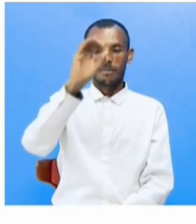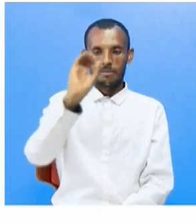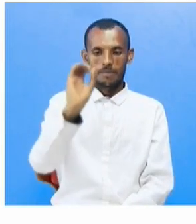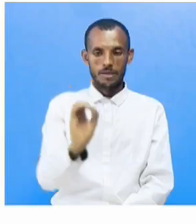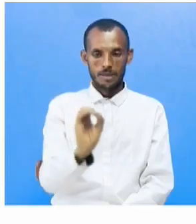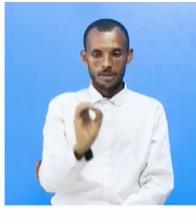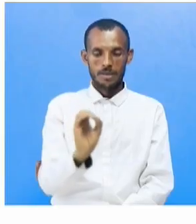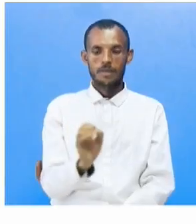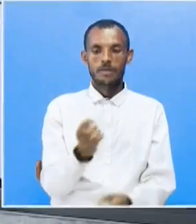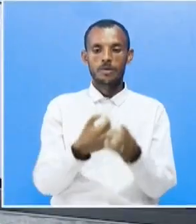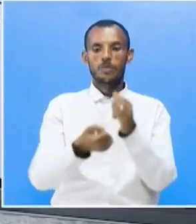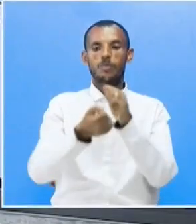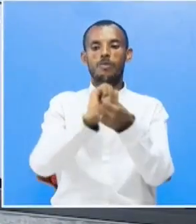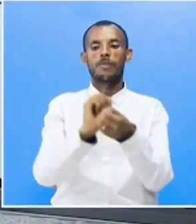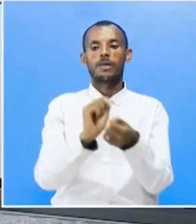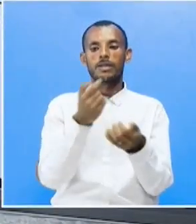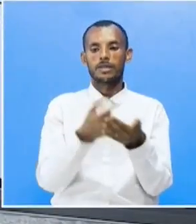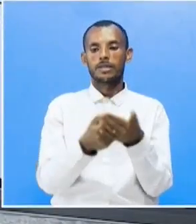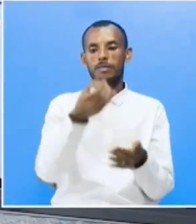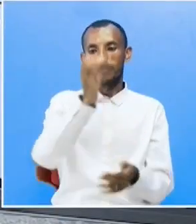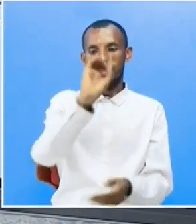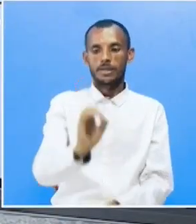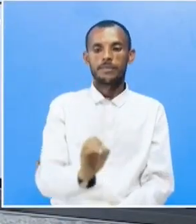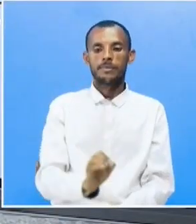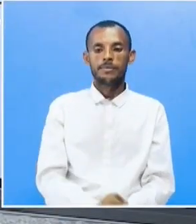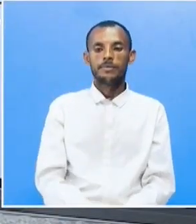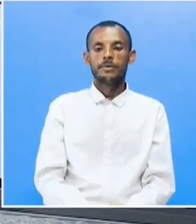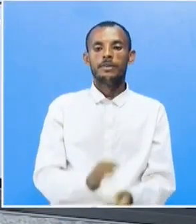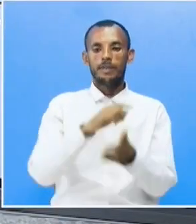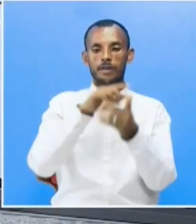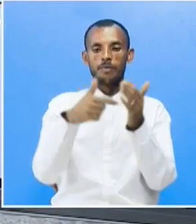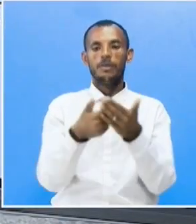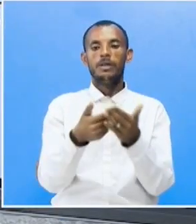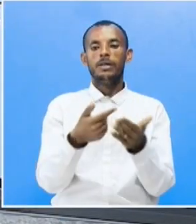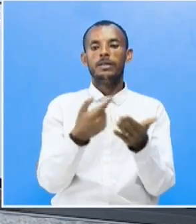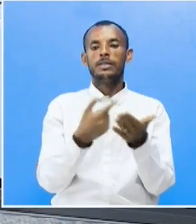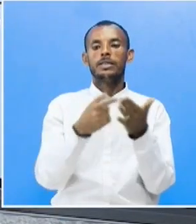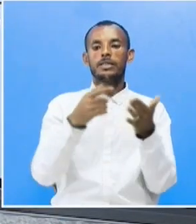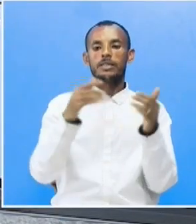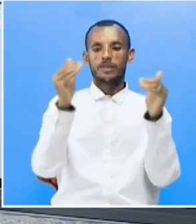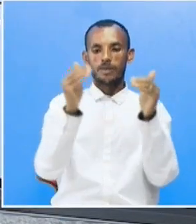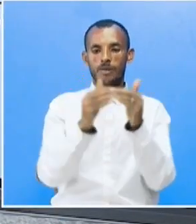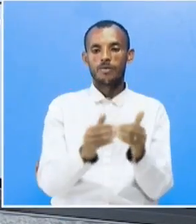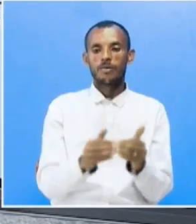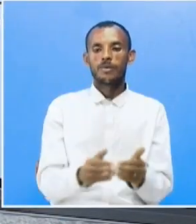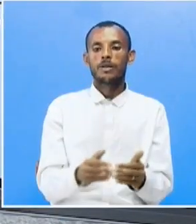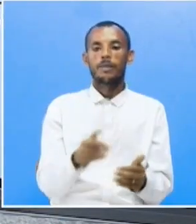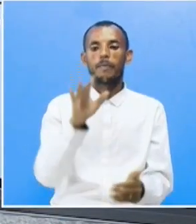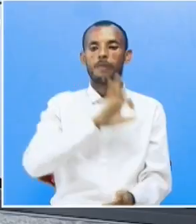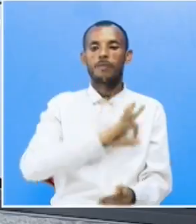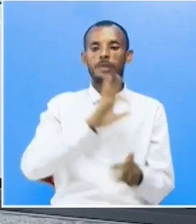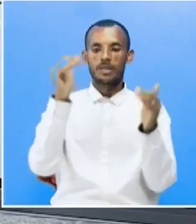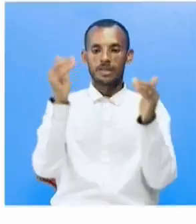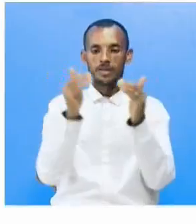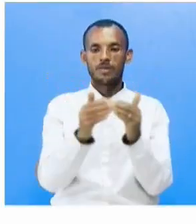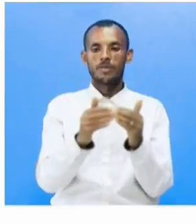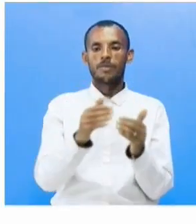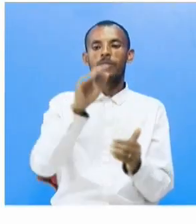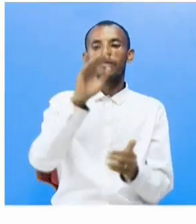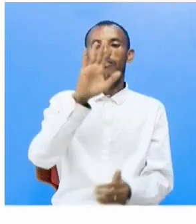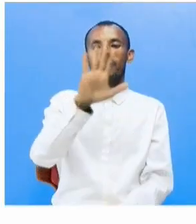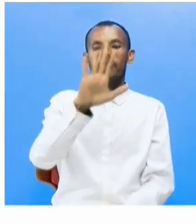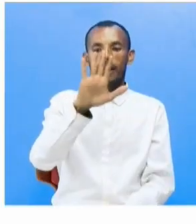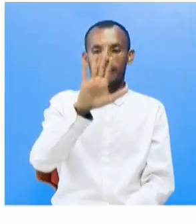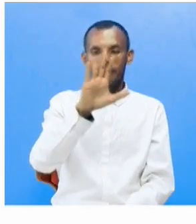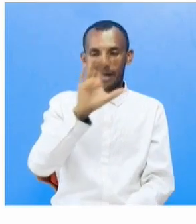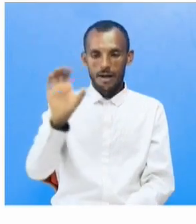it into percent. Therefore, this is equal to, the profit is this